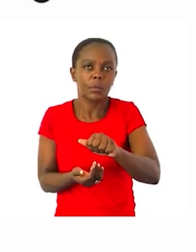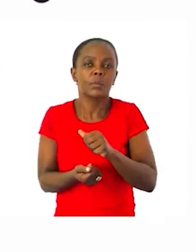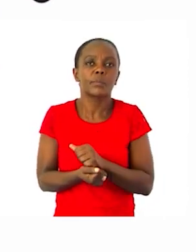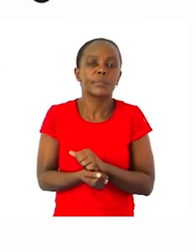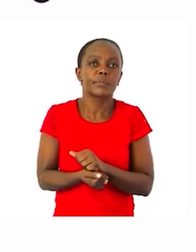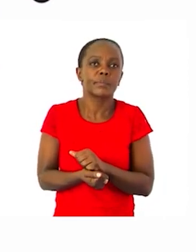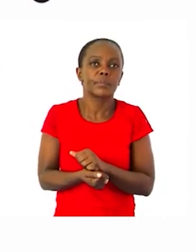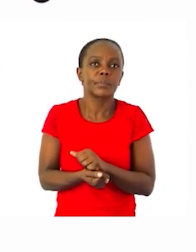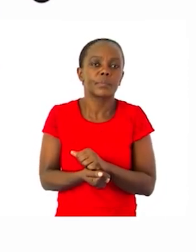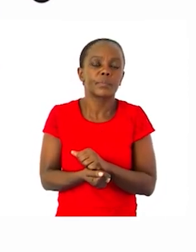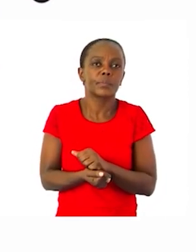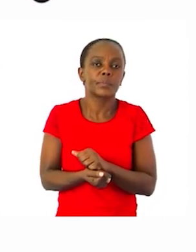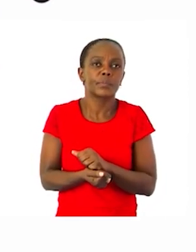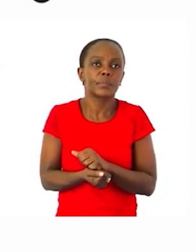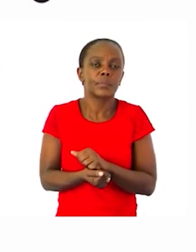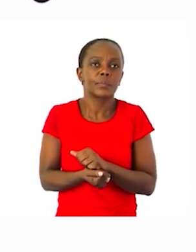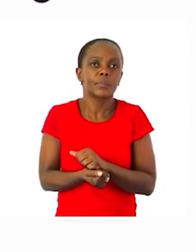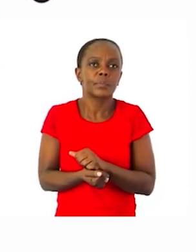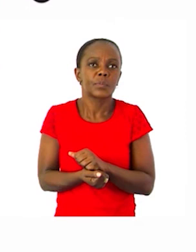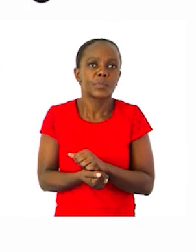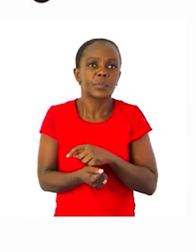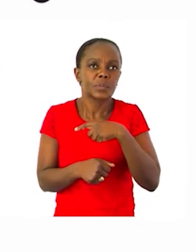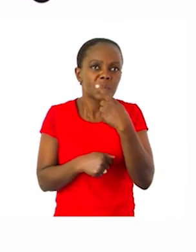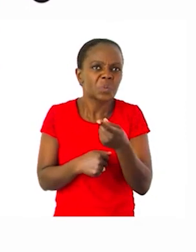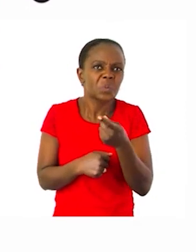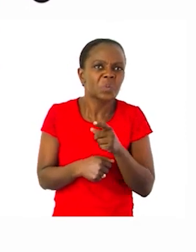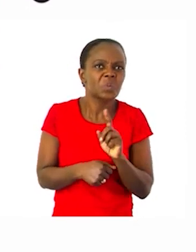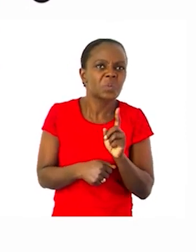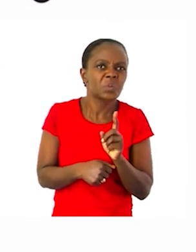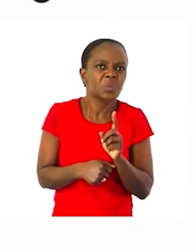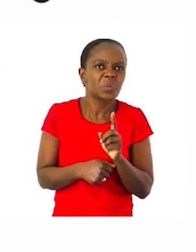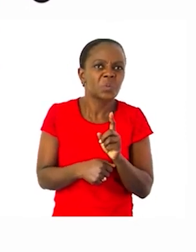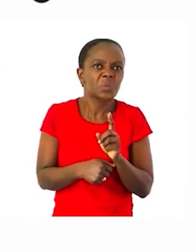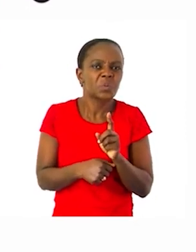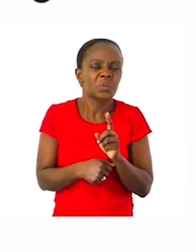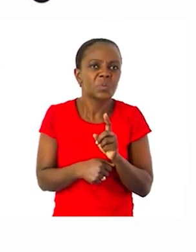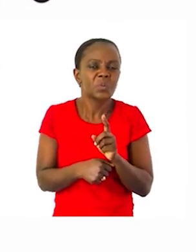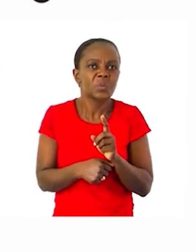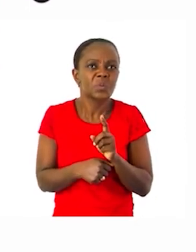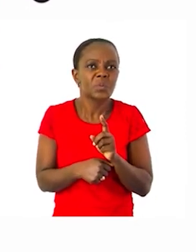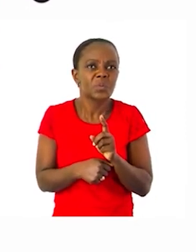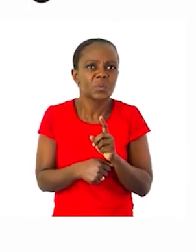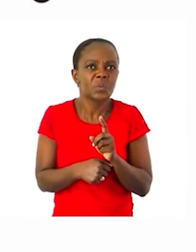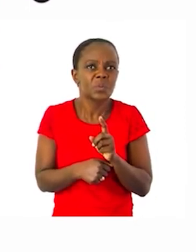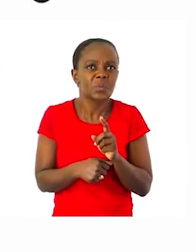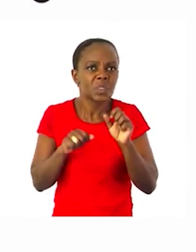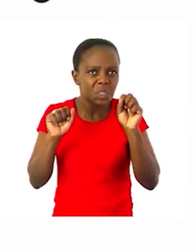nouns. Now, let's look for something that we cannot count. Can we